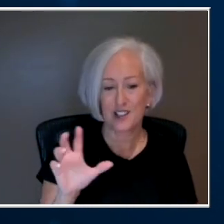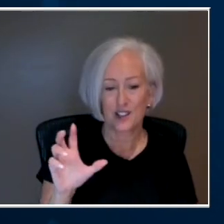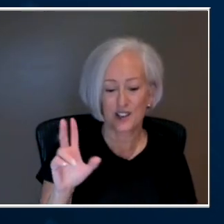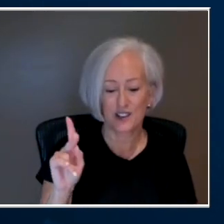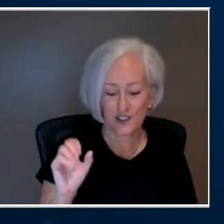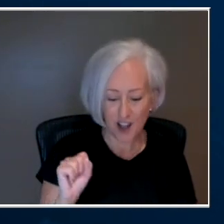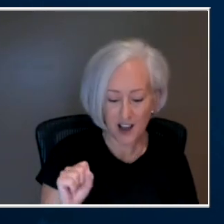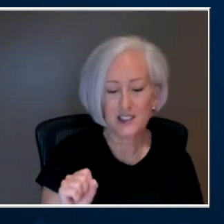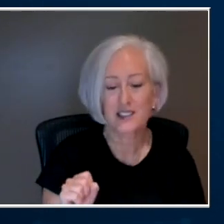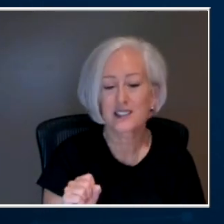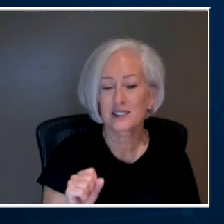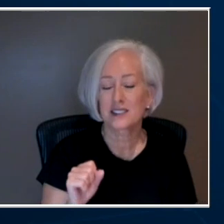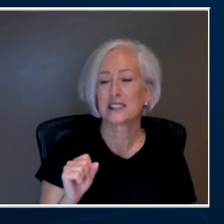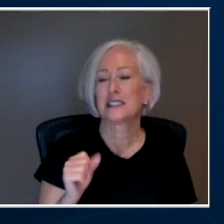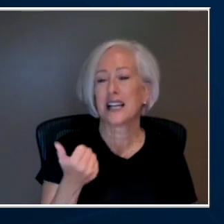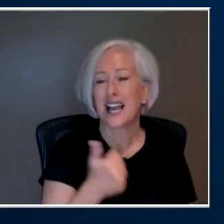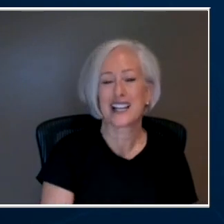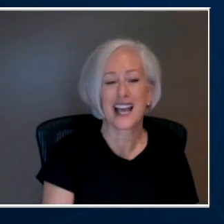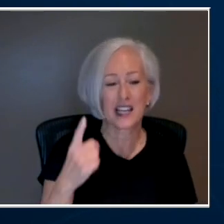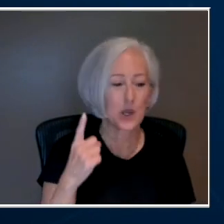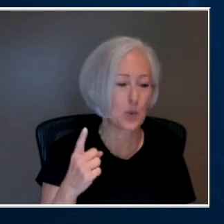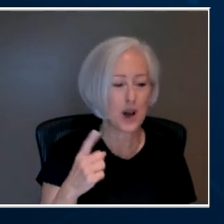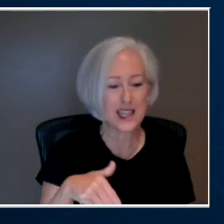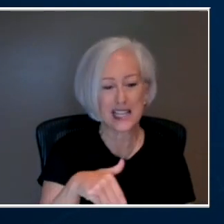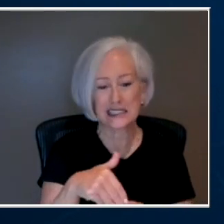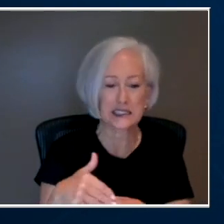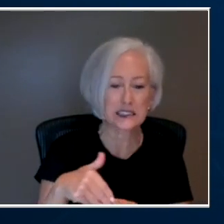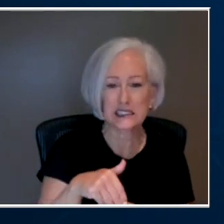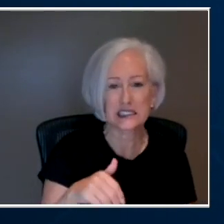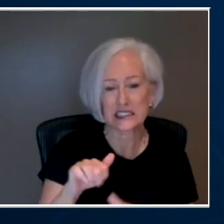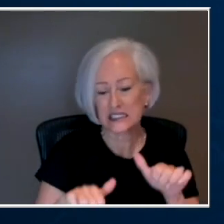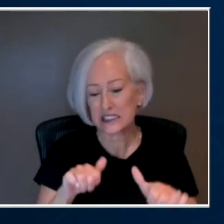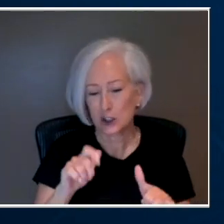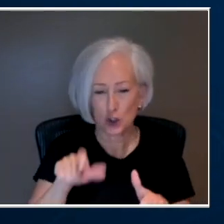anyone watching who's on the fence about joining the registry?